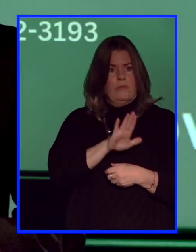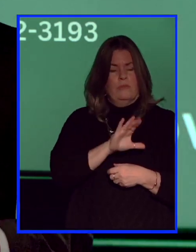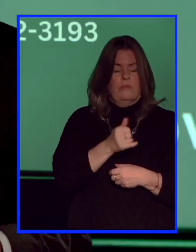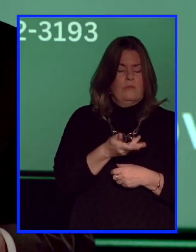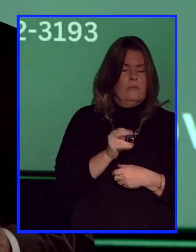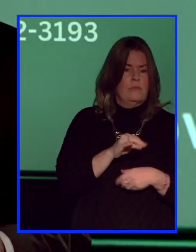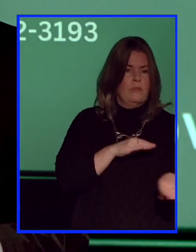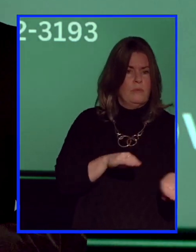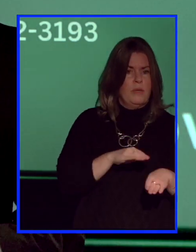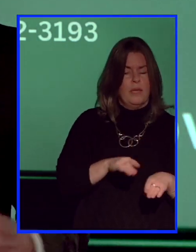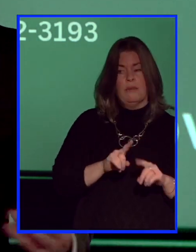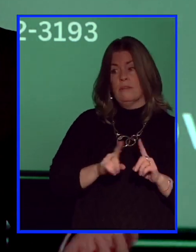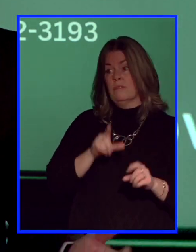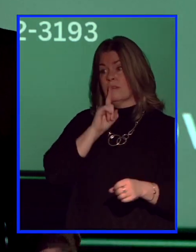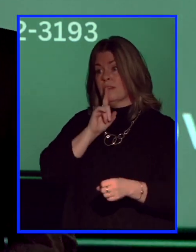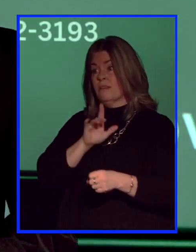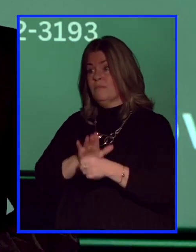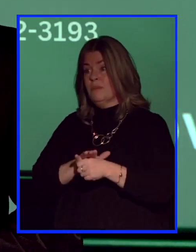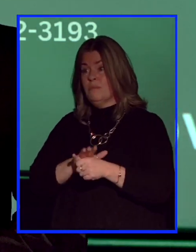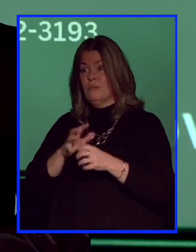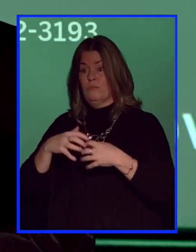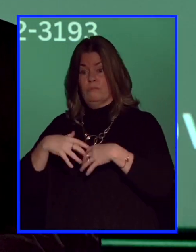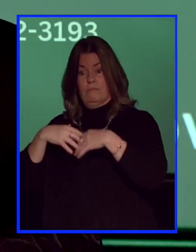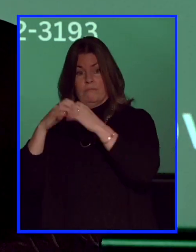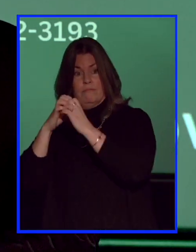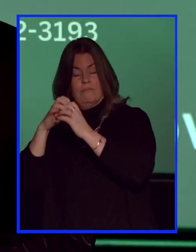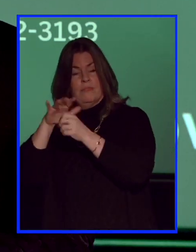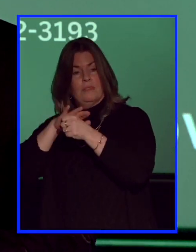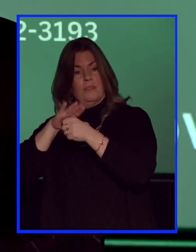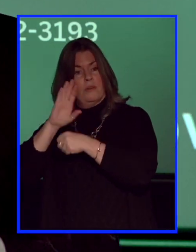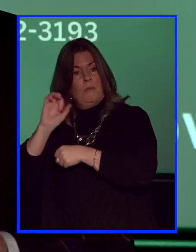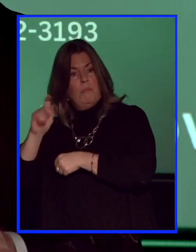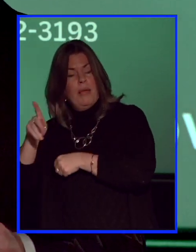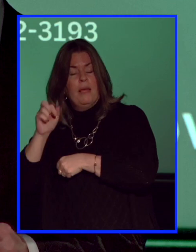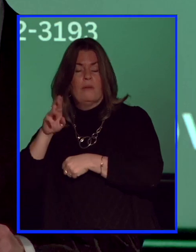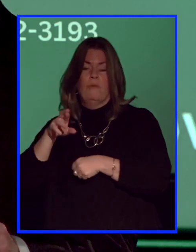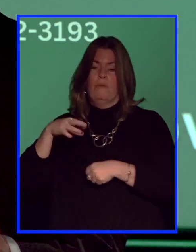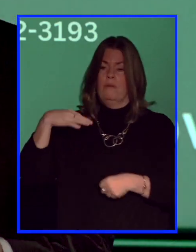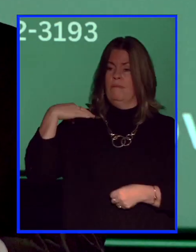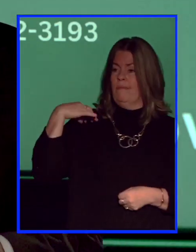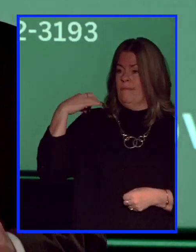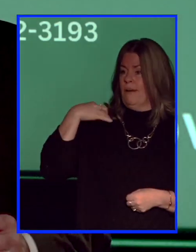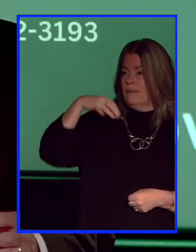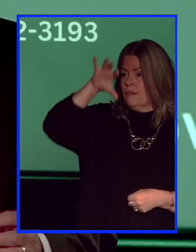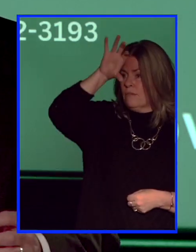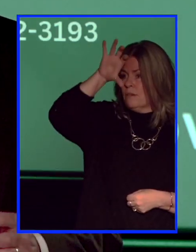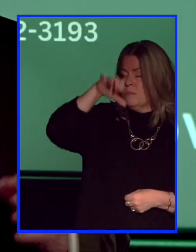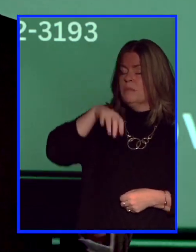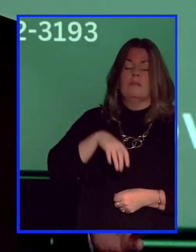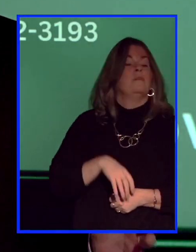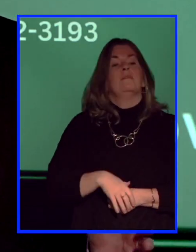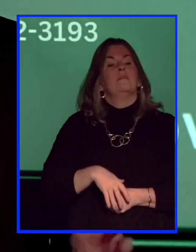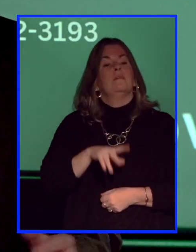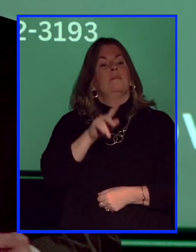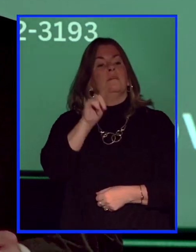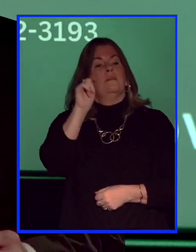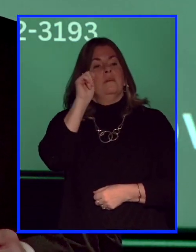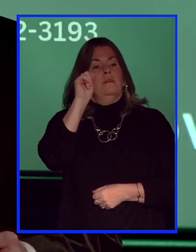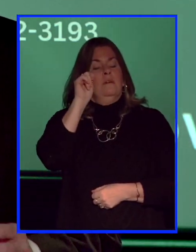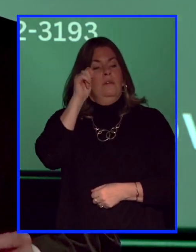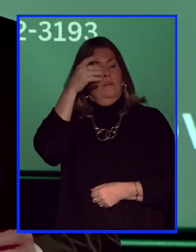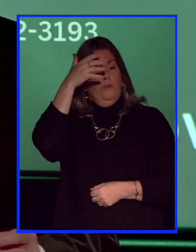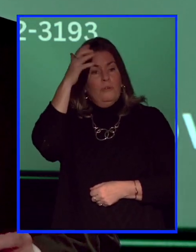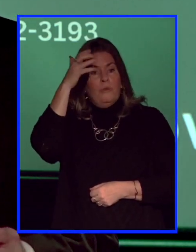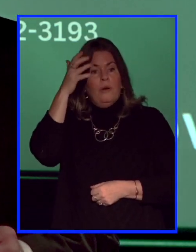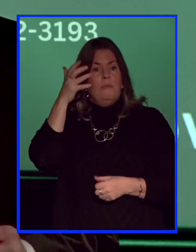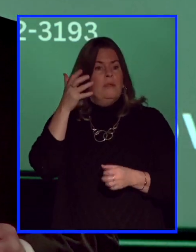but your commitment to building a local bank or being on the volunteer fire department. And Trump obviously